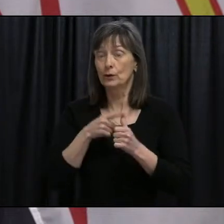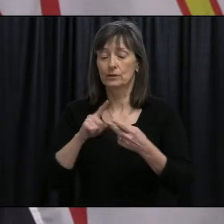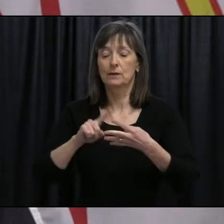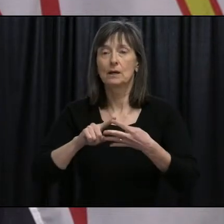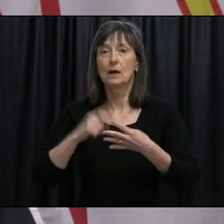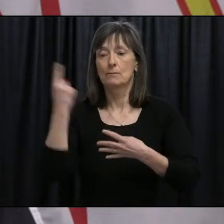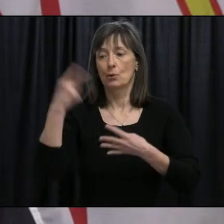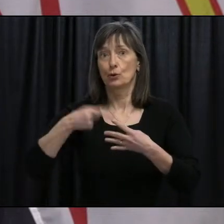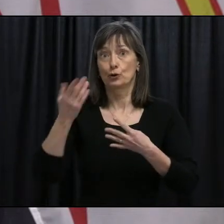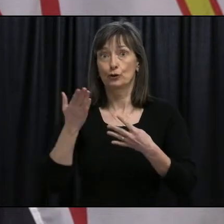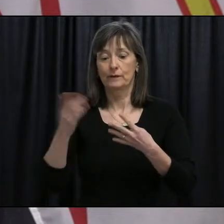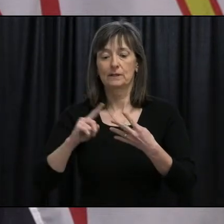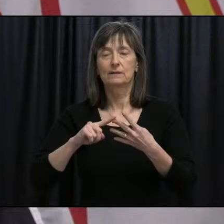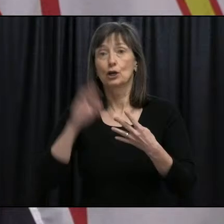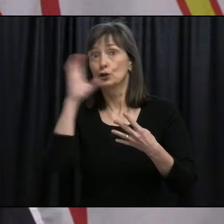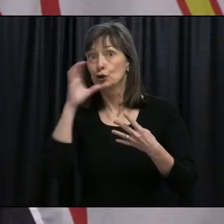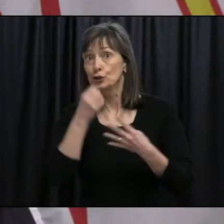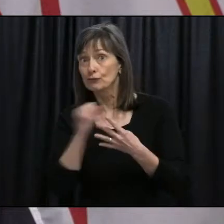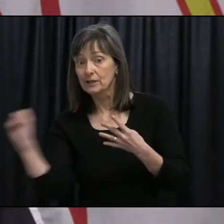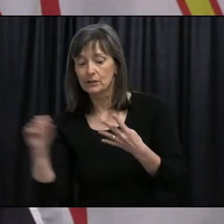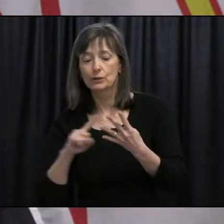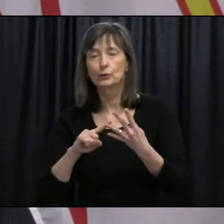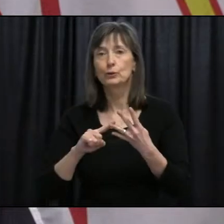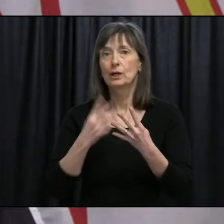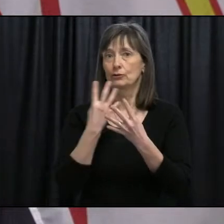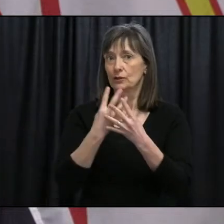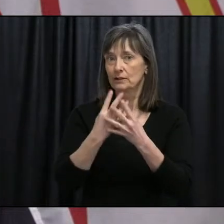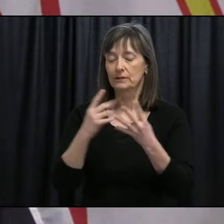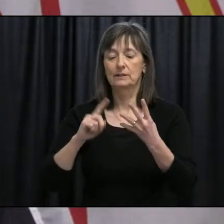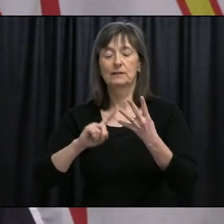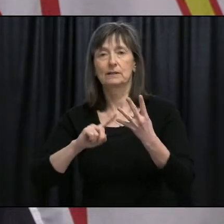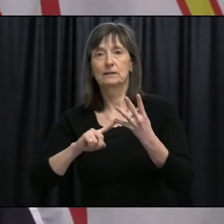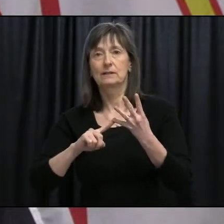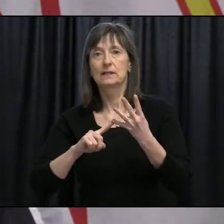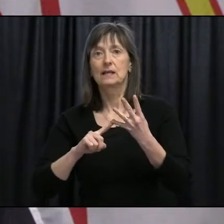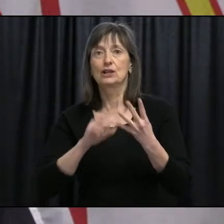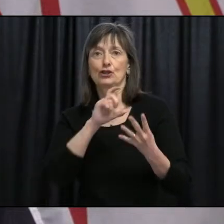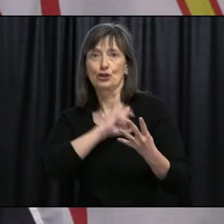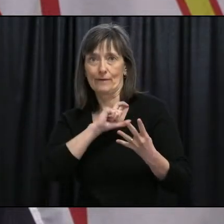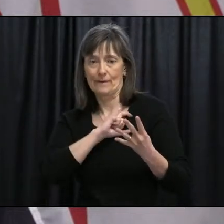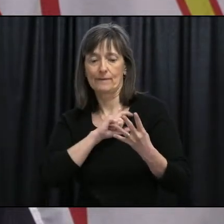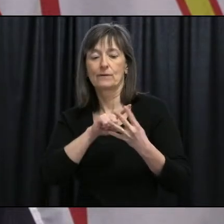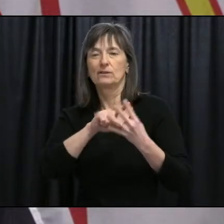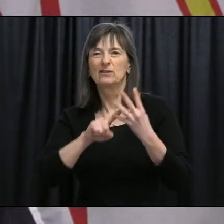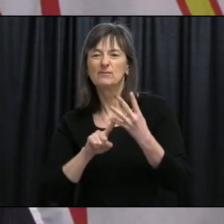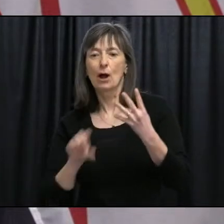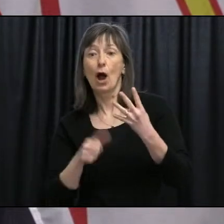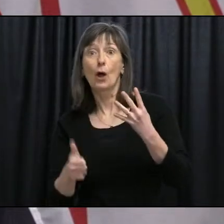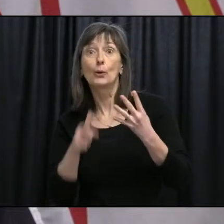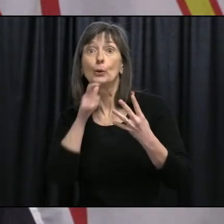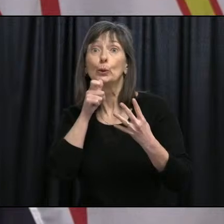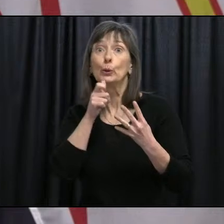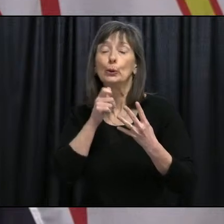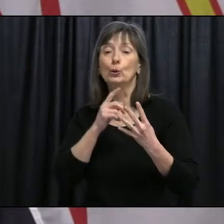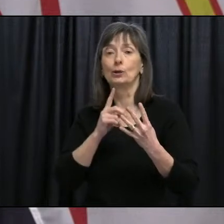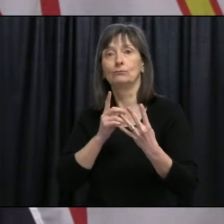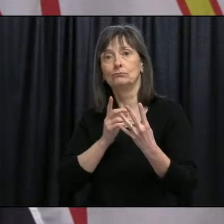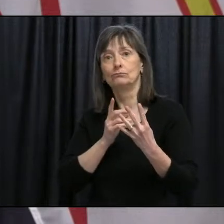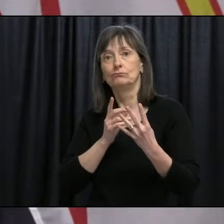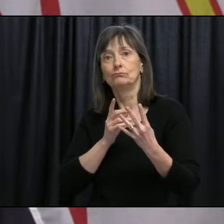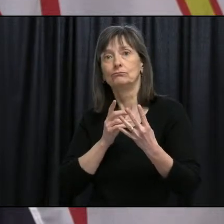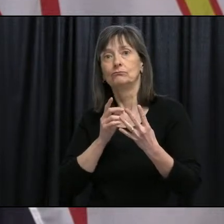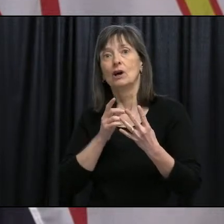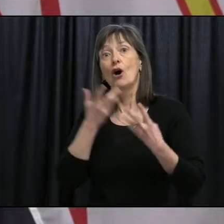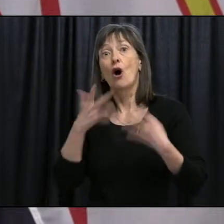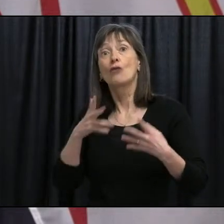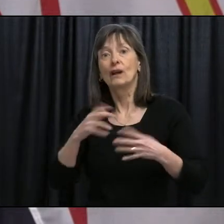staff, search and rescue, sheriff's officers, correctional officers, and other enforcement groups who have worked through all alert